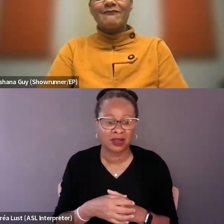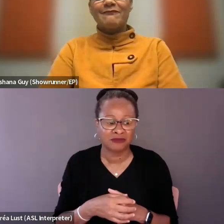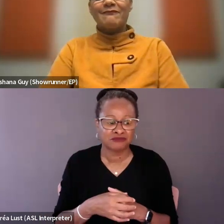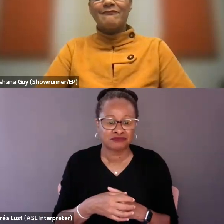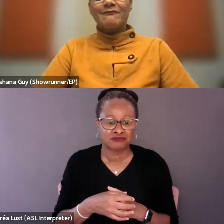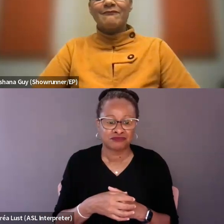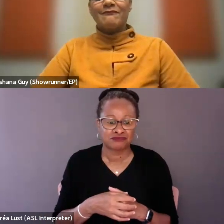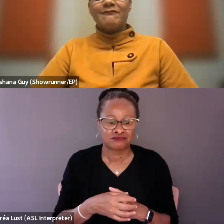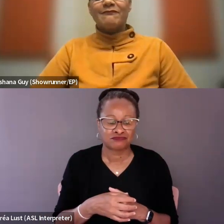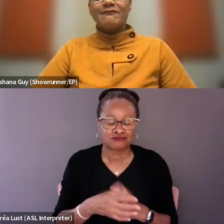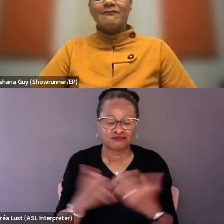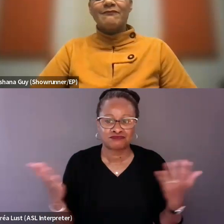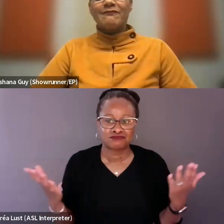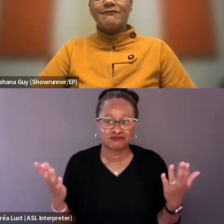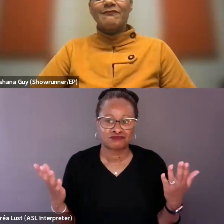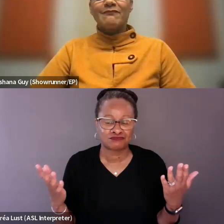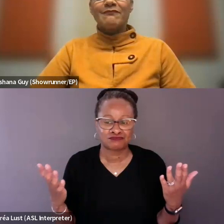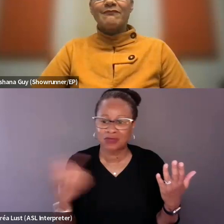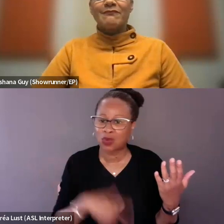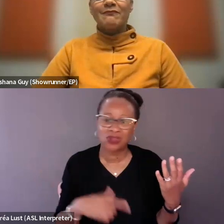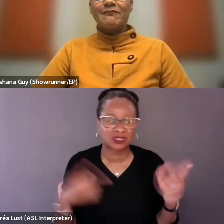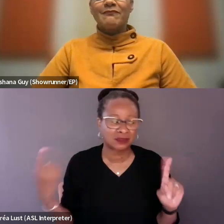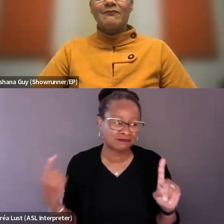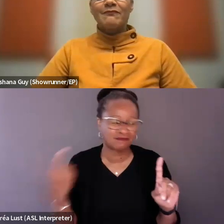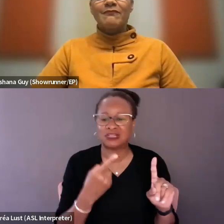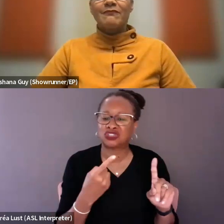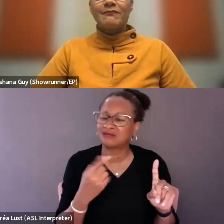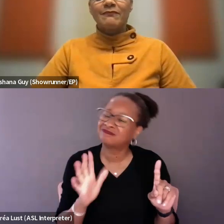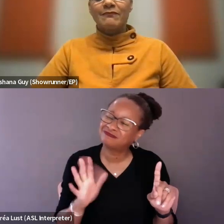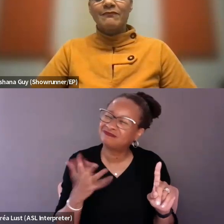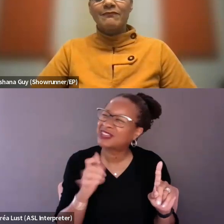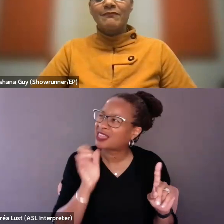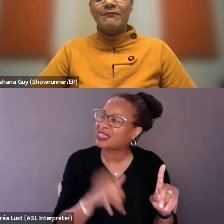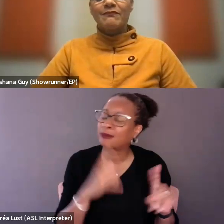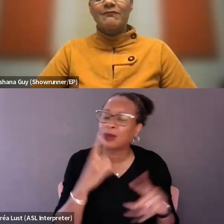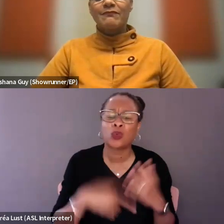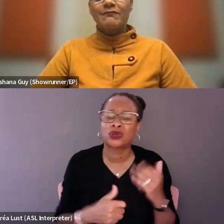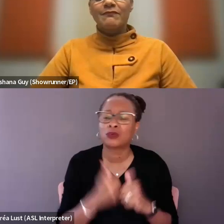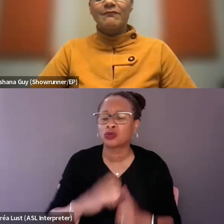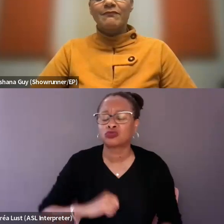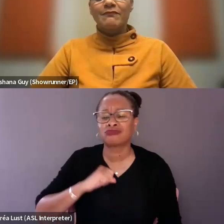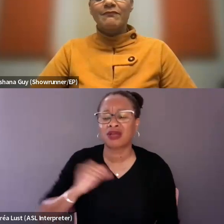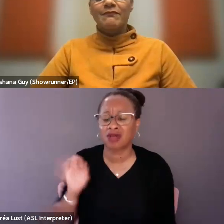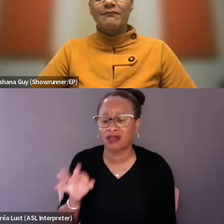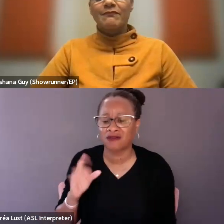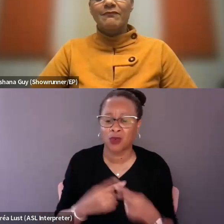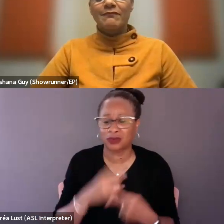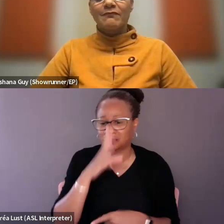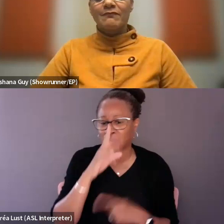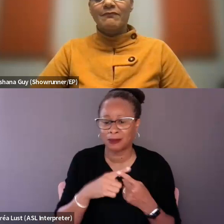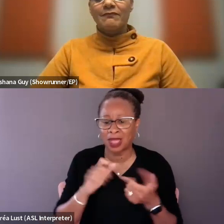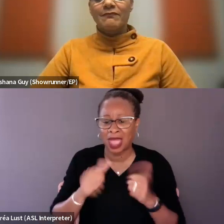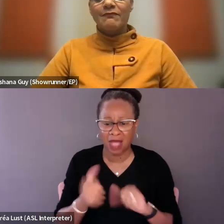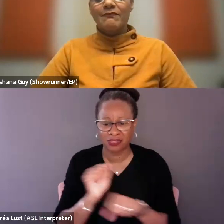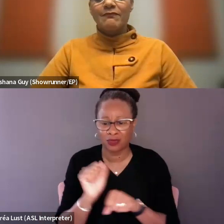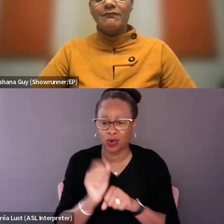been the, not even necessarily the mission, but what are you most proud of when it comes to the way this work